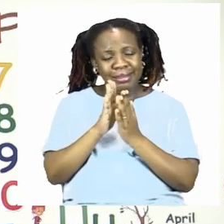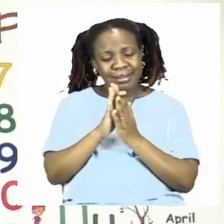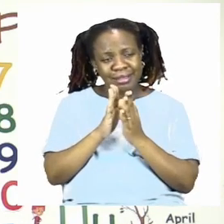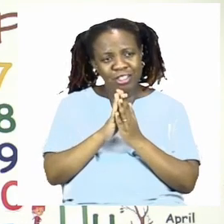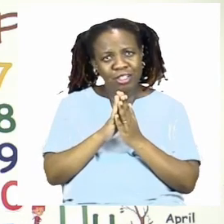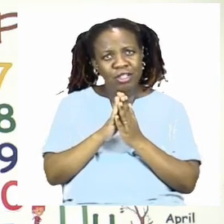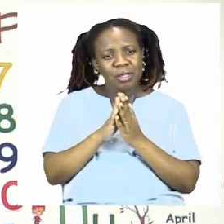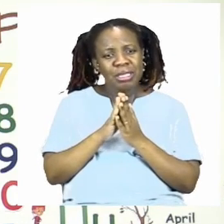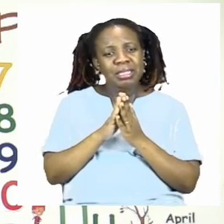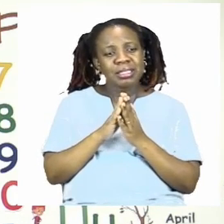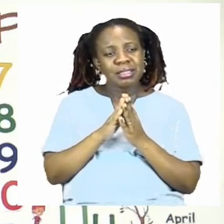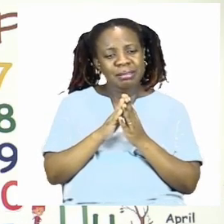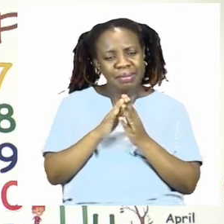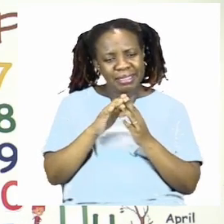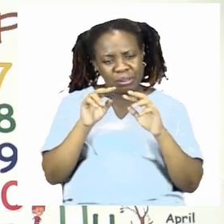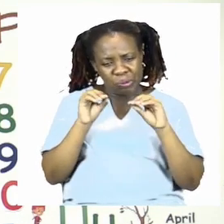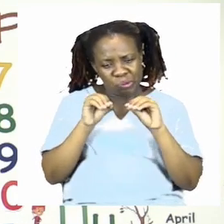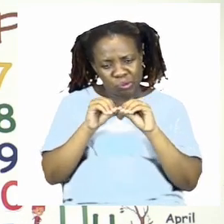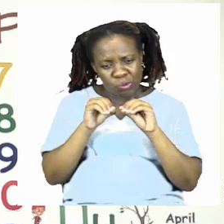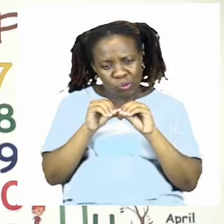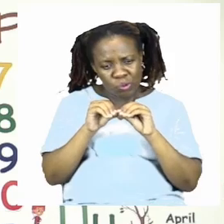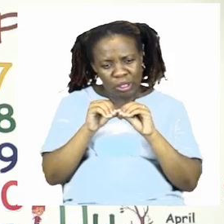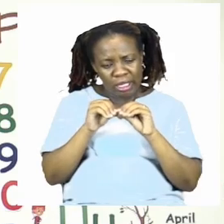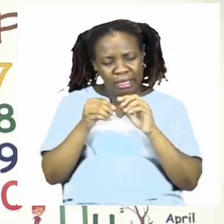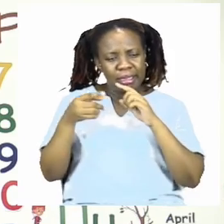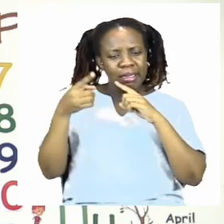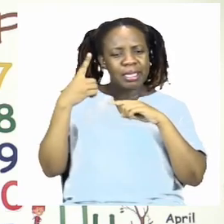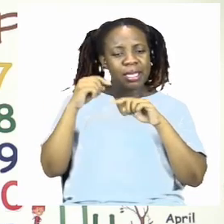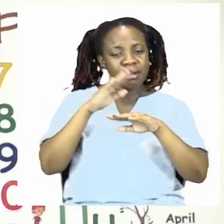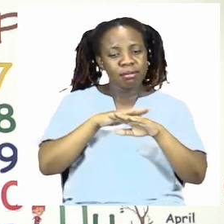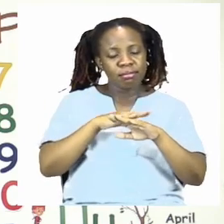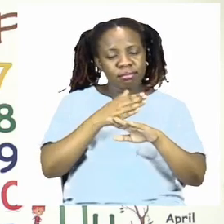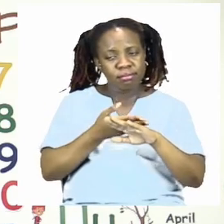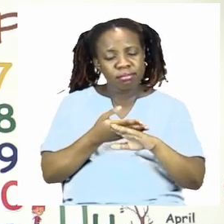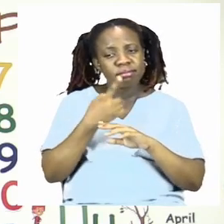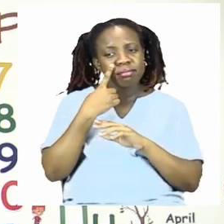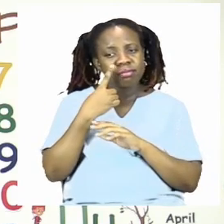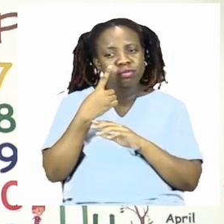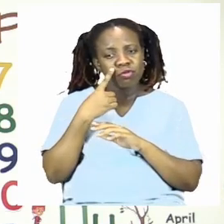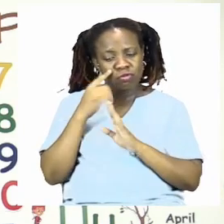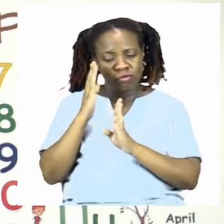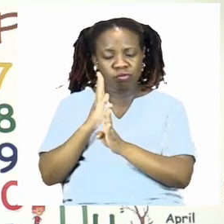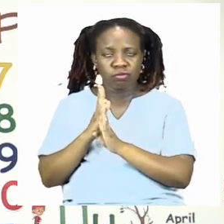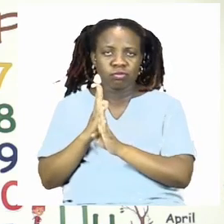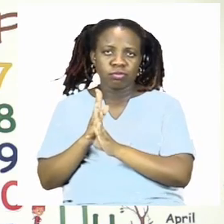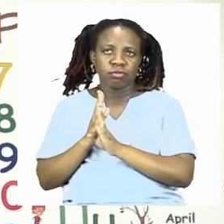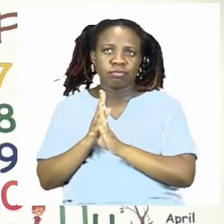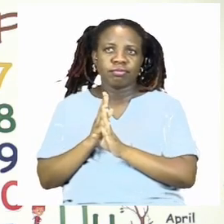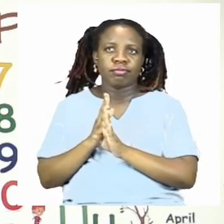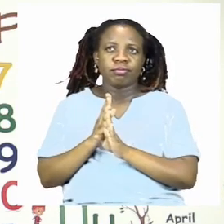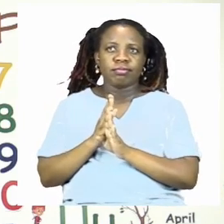examples one more time before you continue to finish the rest of the tables. Now before you do